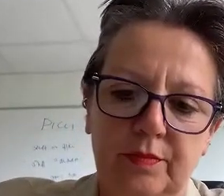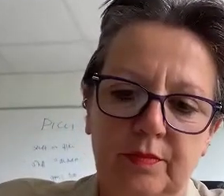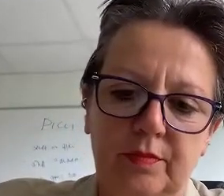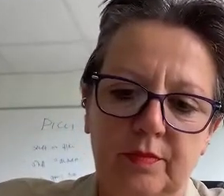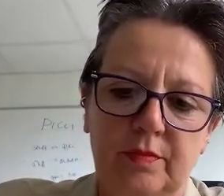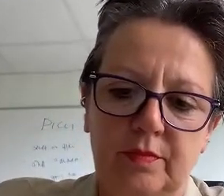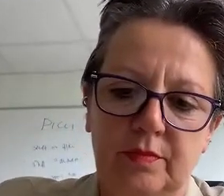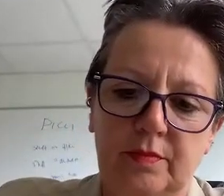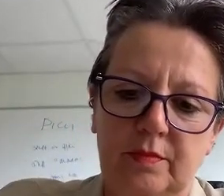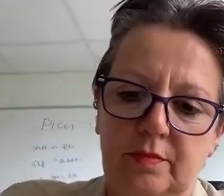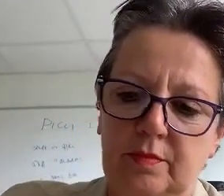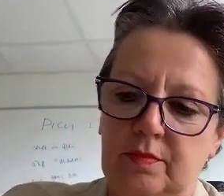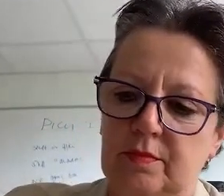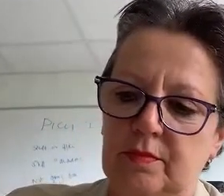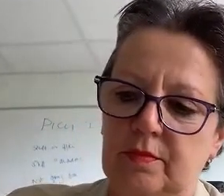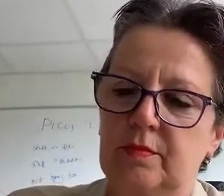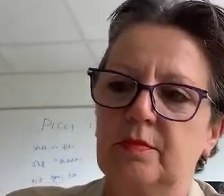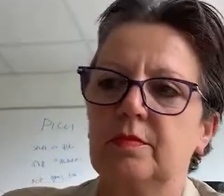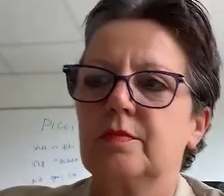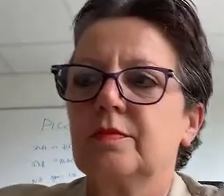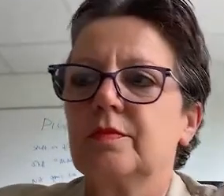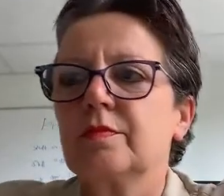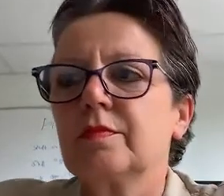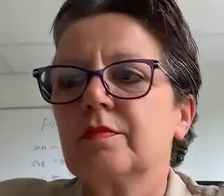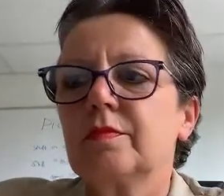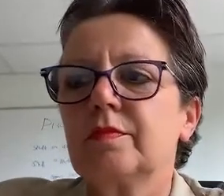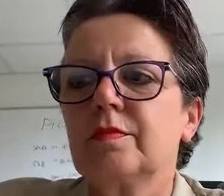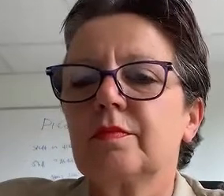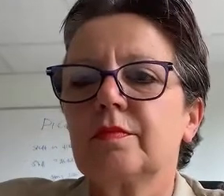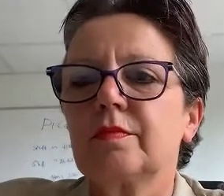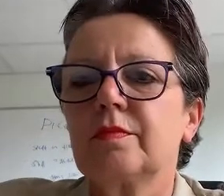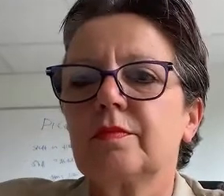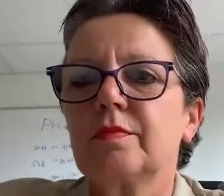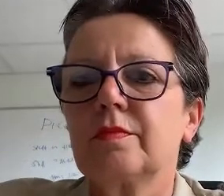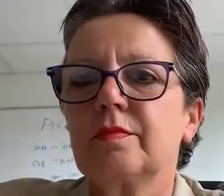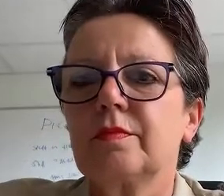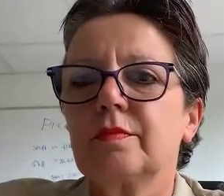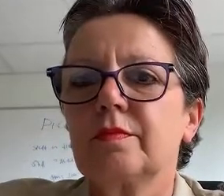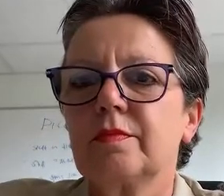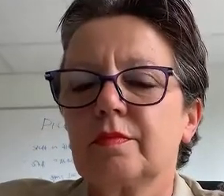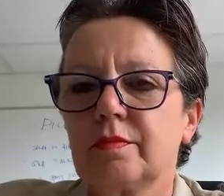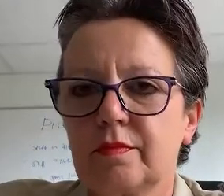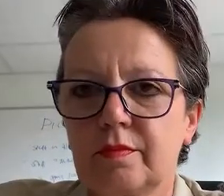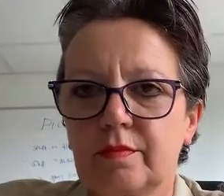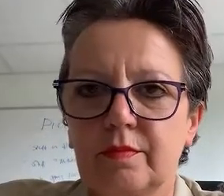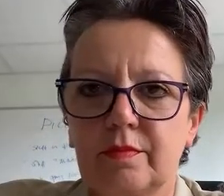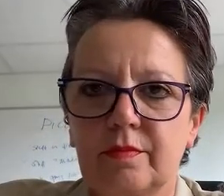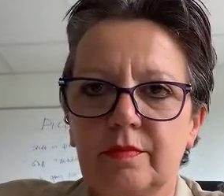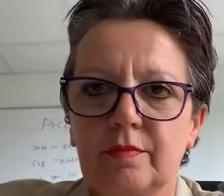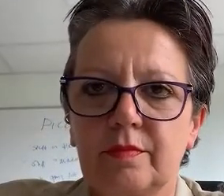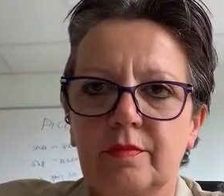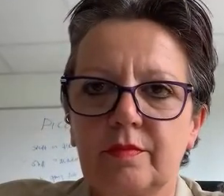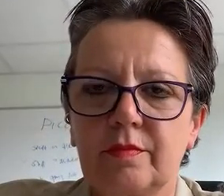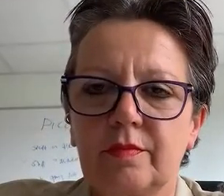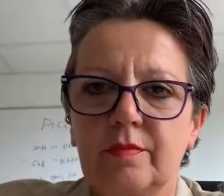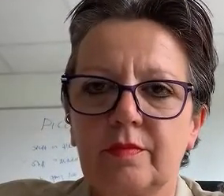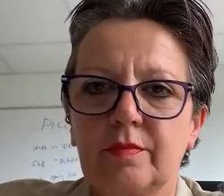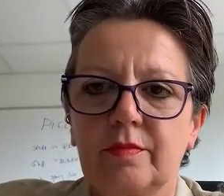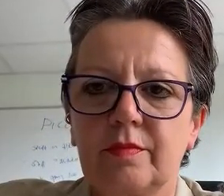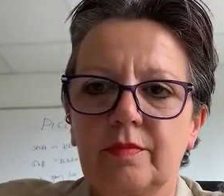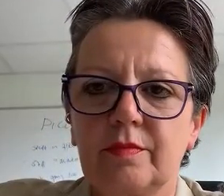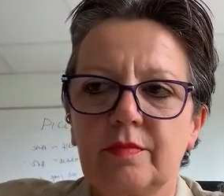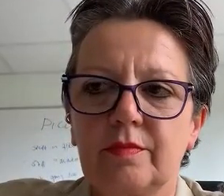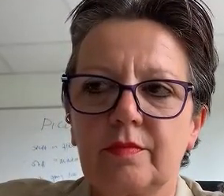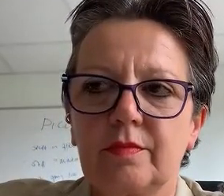Division. So welcome and thank you, because hopefully it will make an interesting conversation. We've had lots of questions from you, so we will